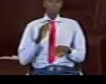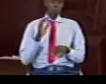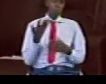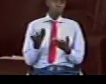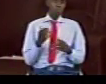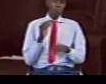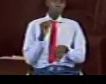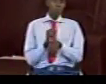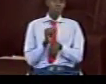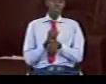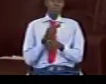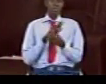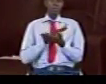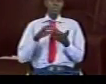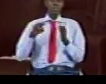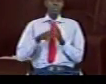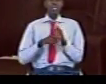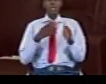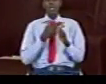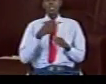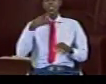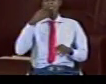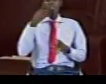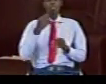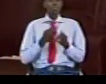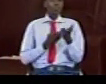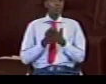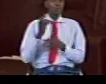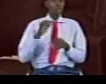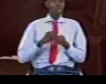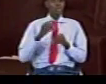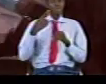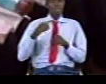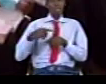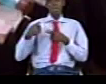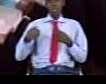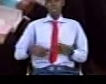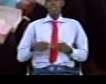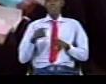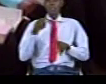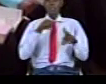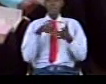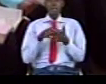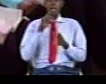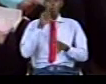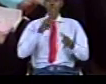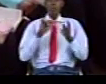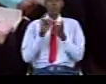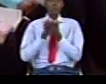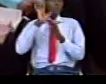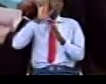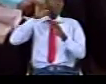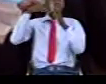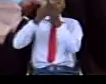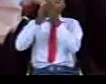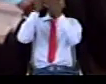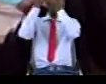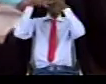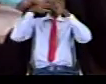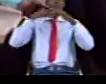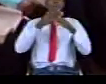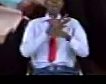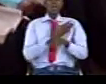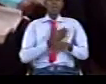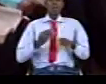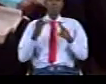he speaketh the truth in his heart. These are people getting to heaven, and he backbiteth not with